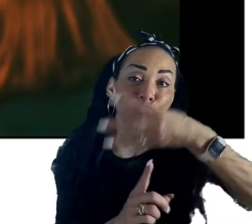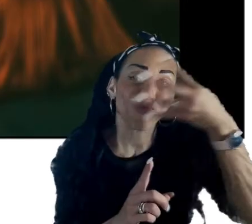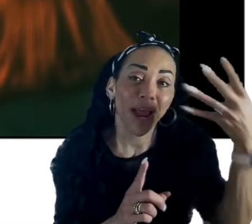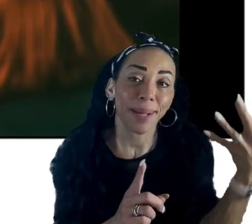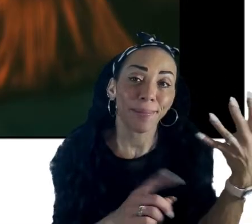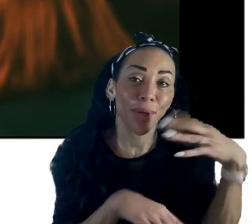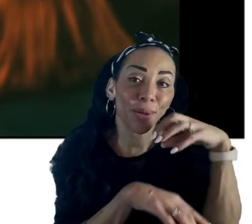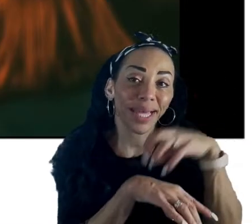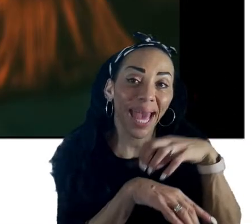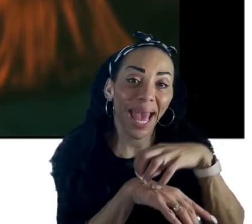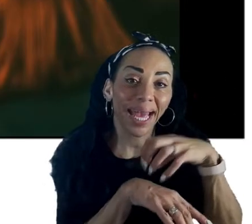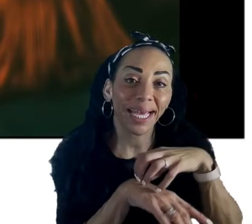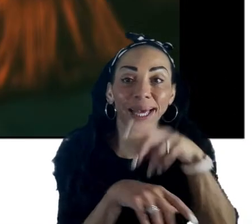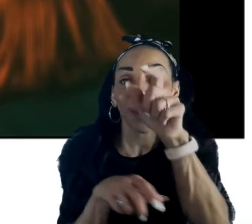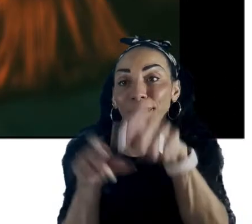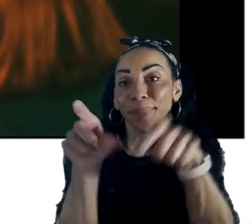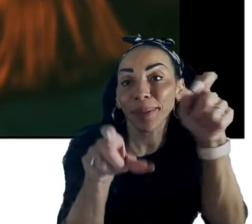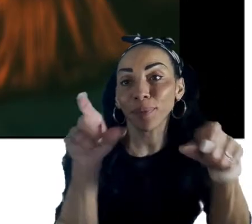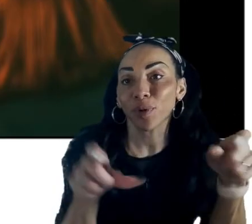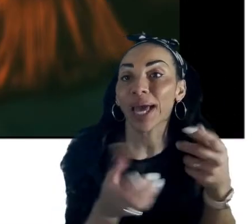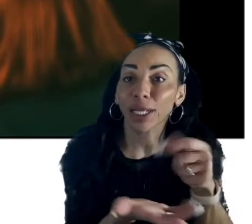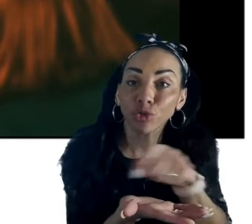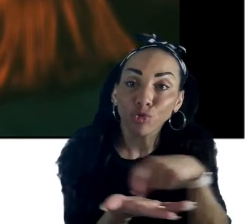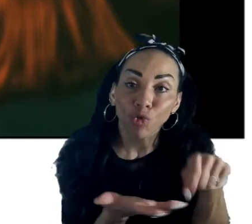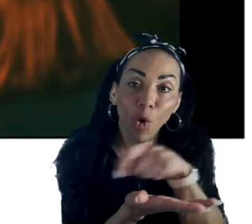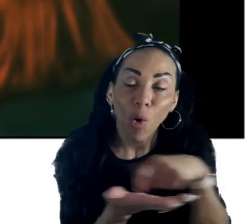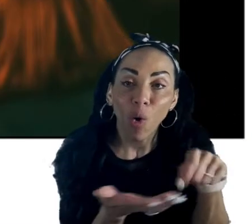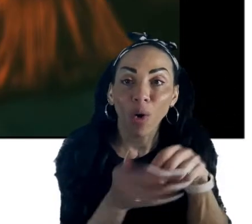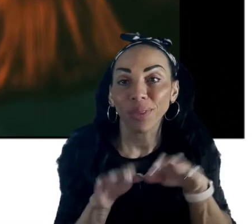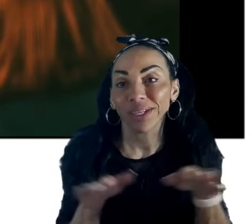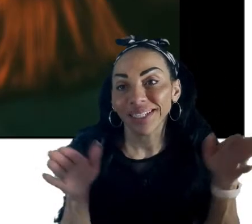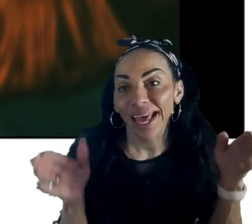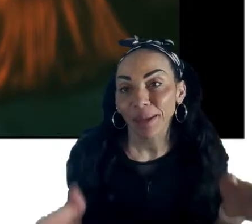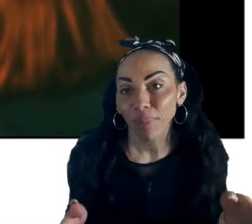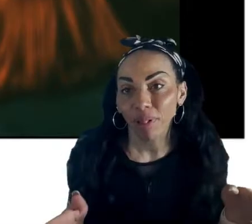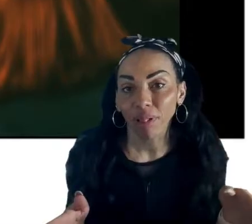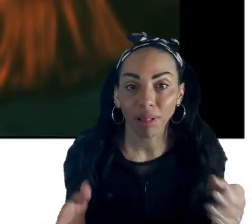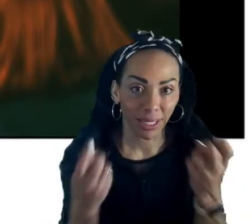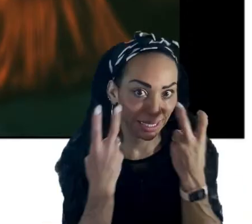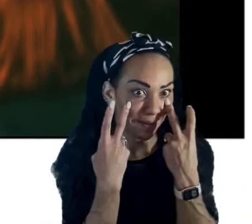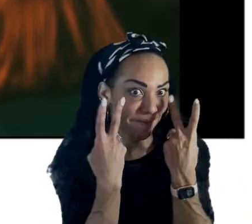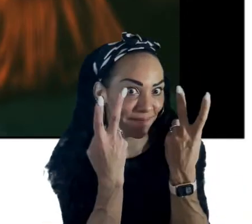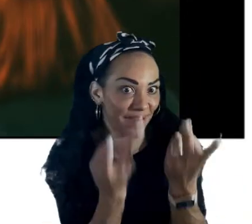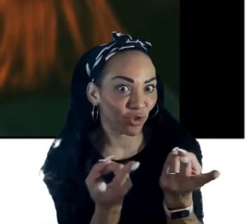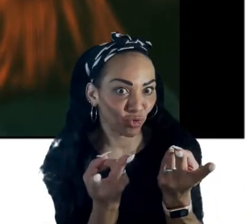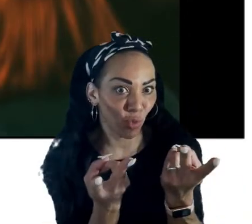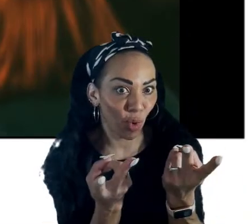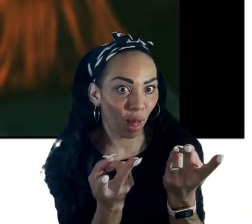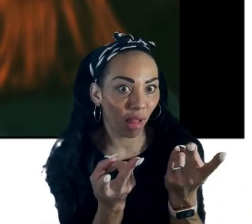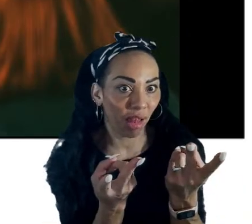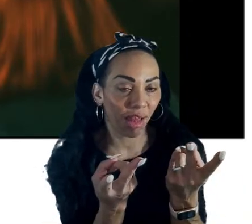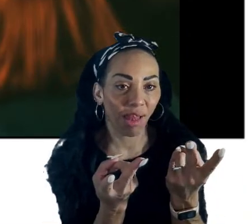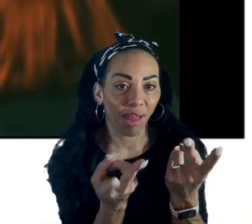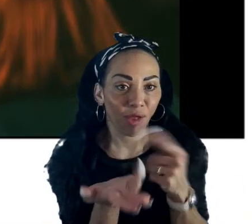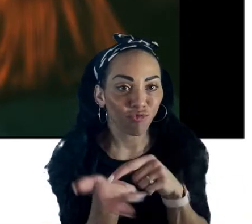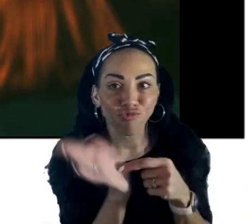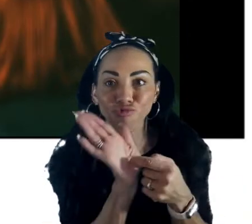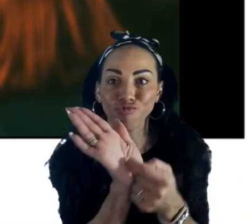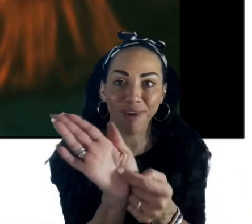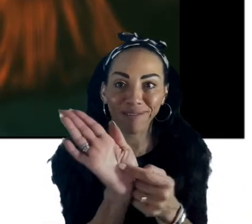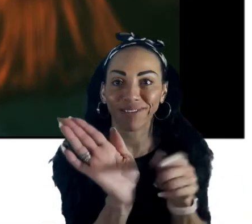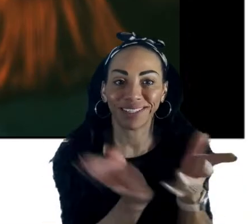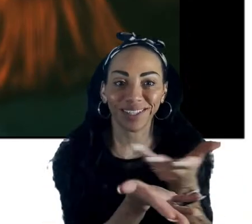draw on the table. And yeah, you have this tablecloth, it's the visual reference of the conversation. And often as well within